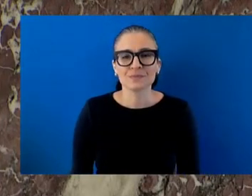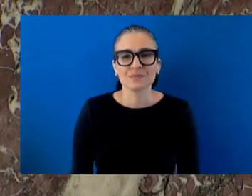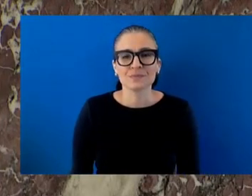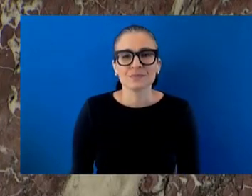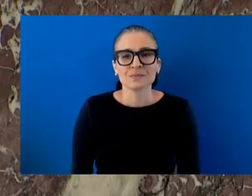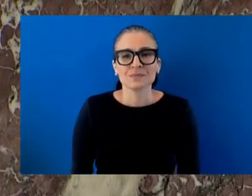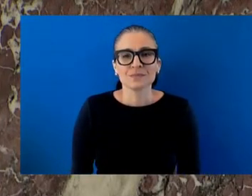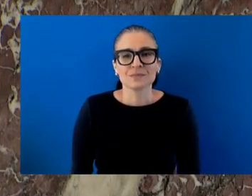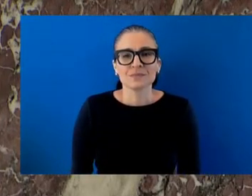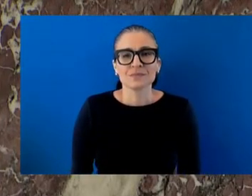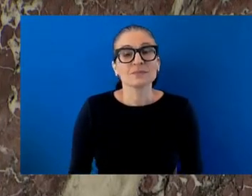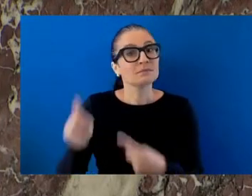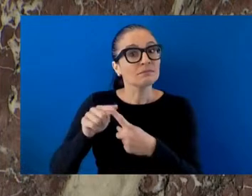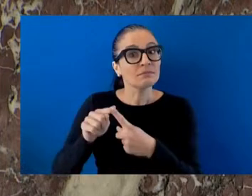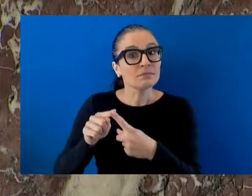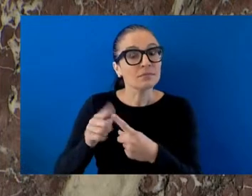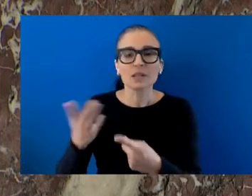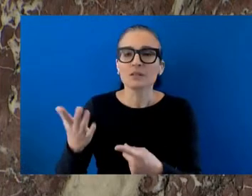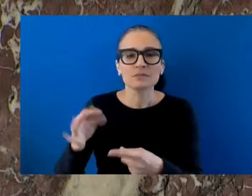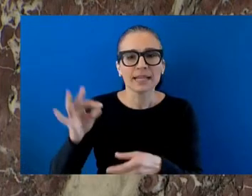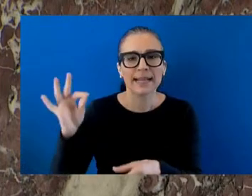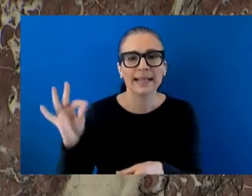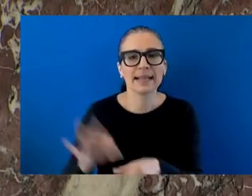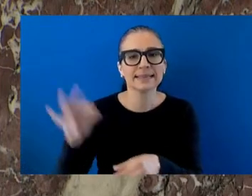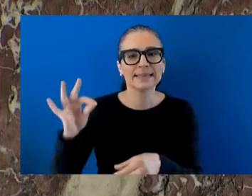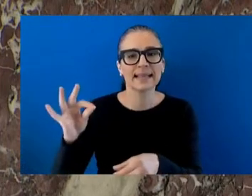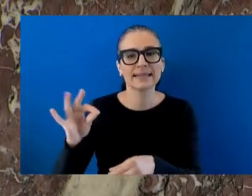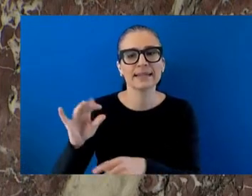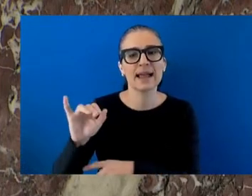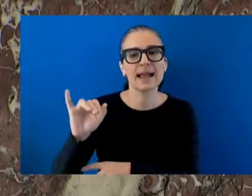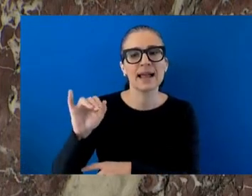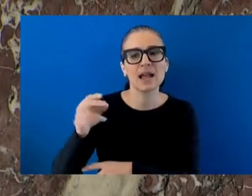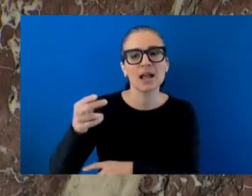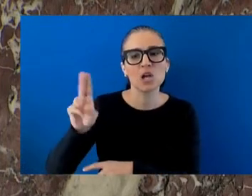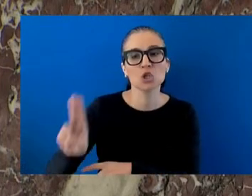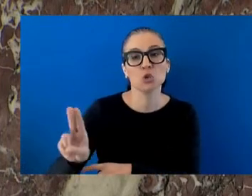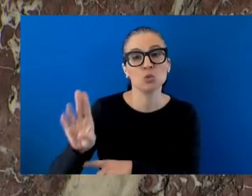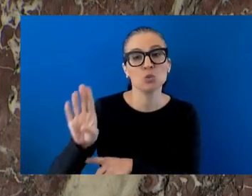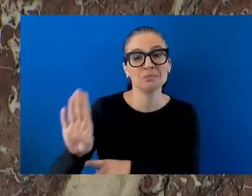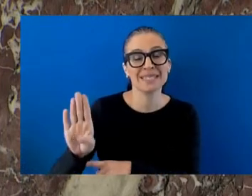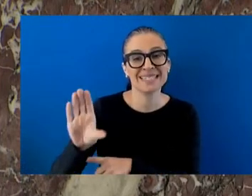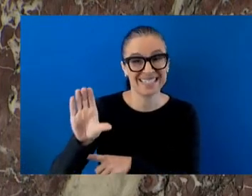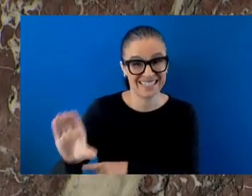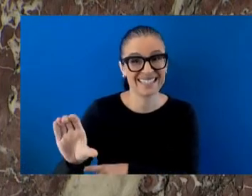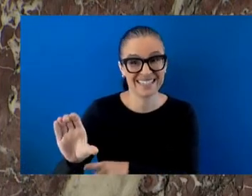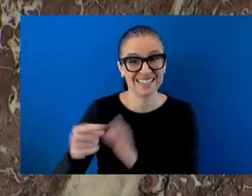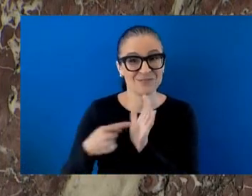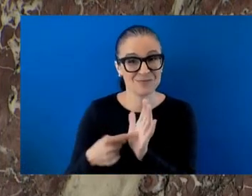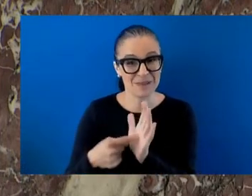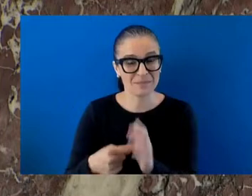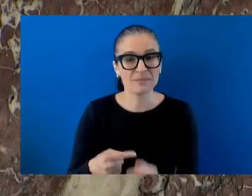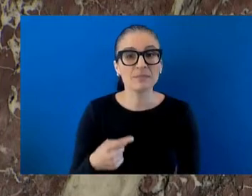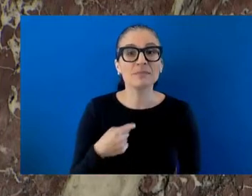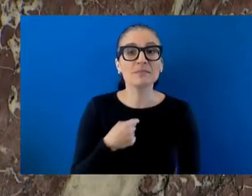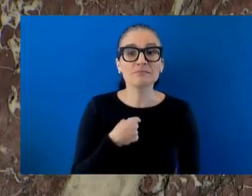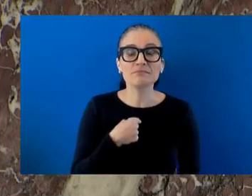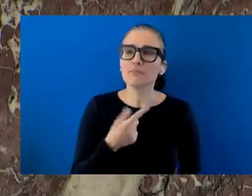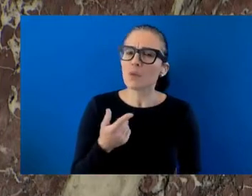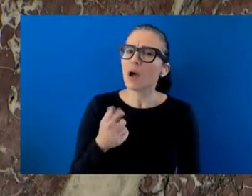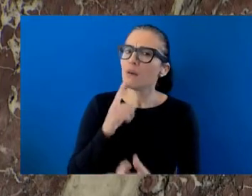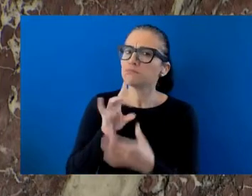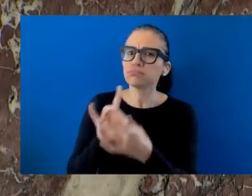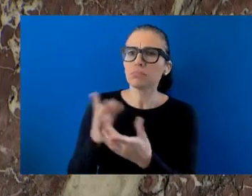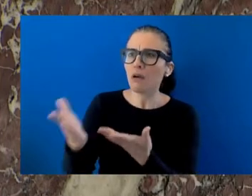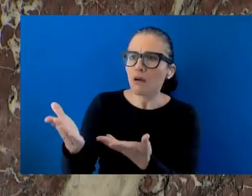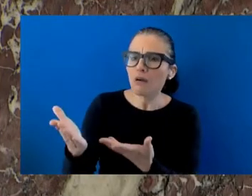youth rep, and I've had the opportunity to connect with her, and I'm very grateful for that connection and a chance to